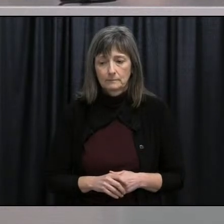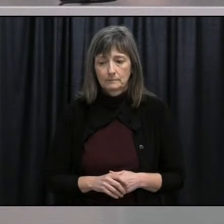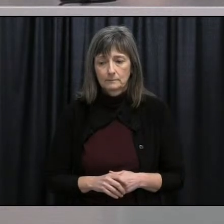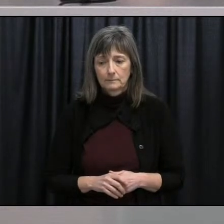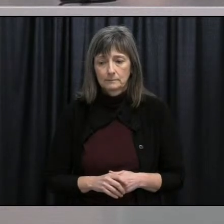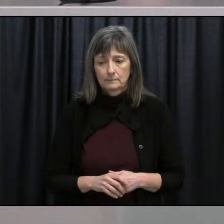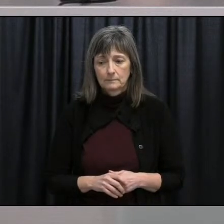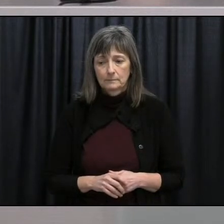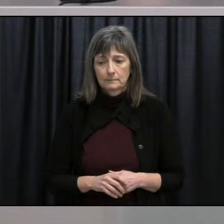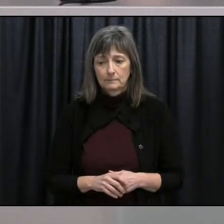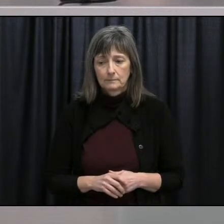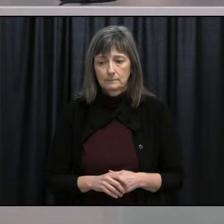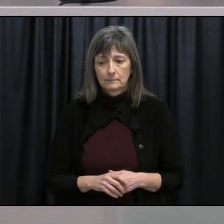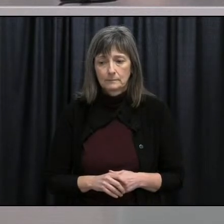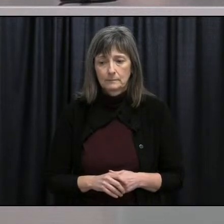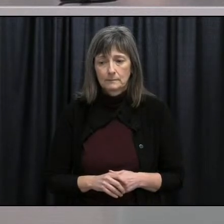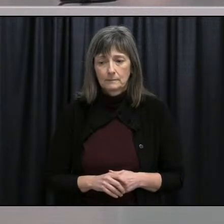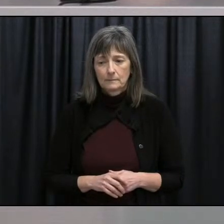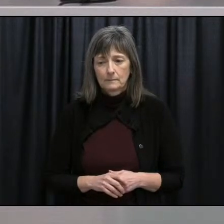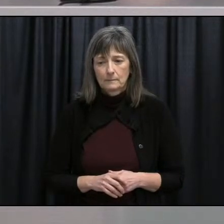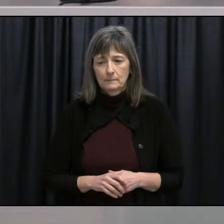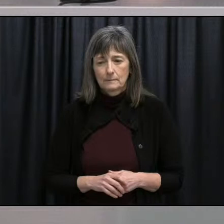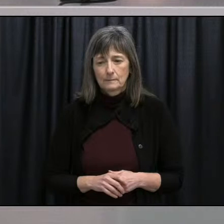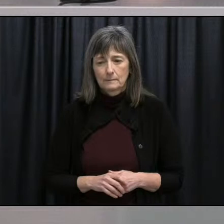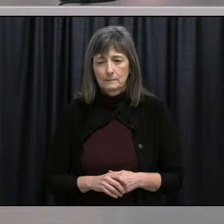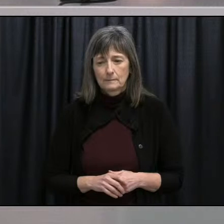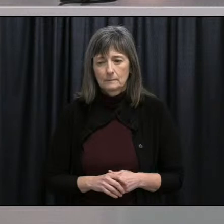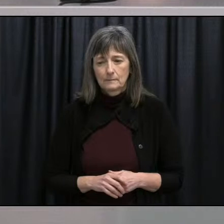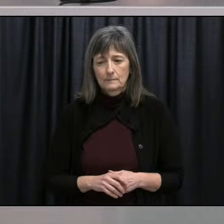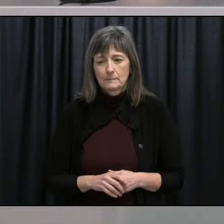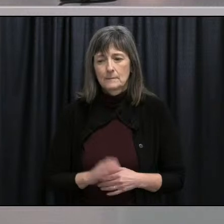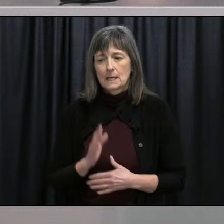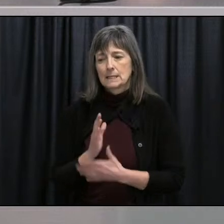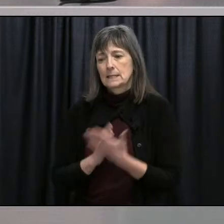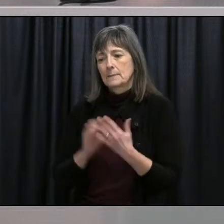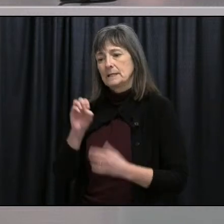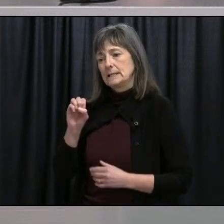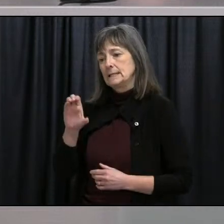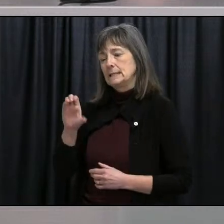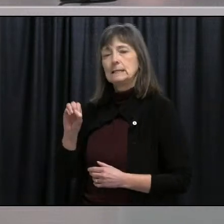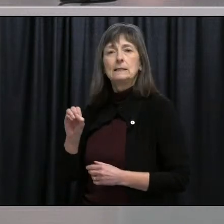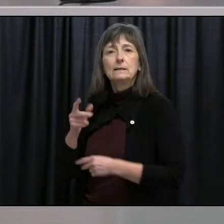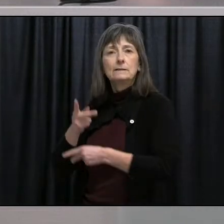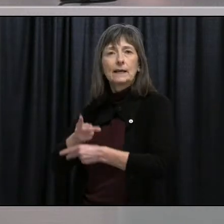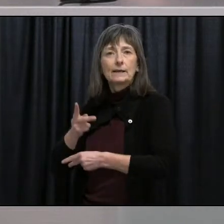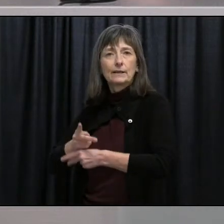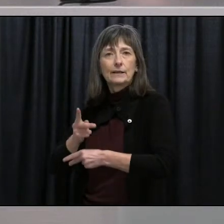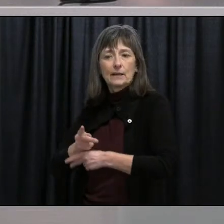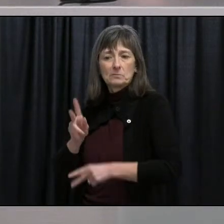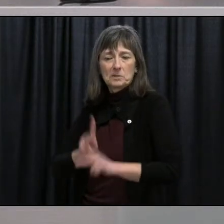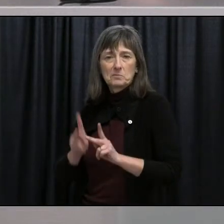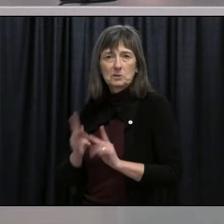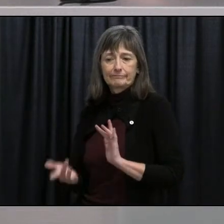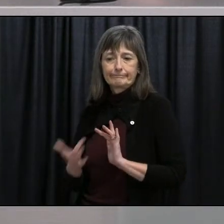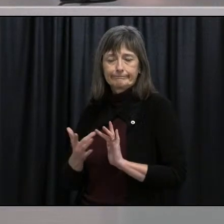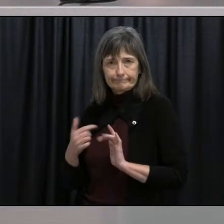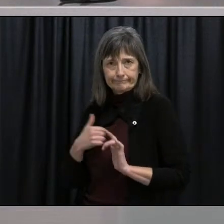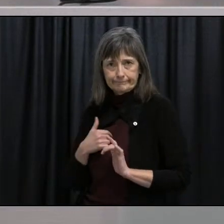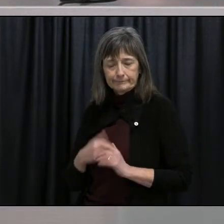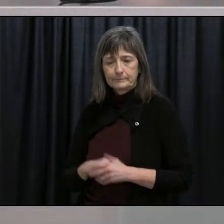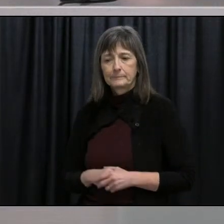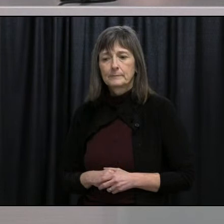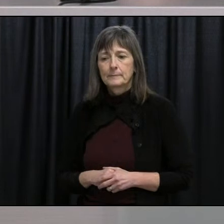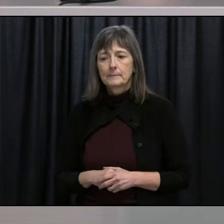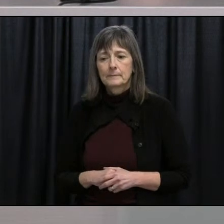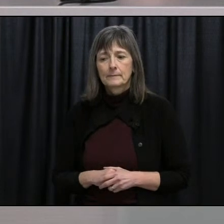Hello. So I've been hearing from some early childhood educators in the province. They've been contacting us and saying the